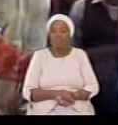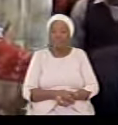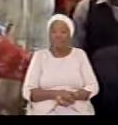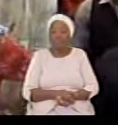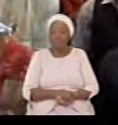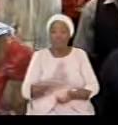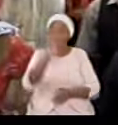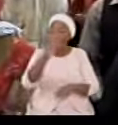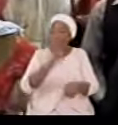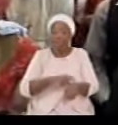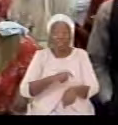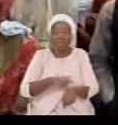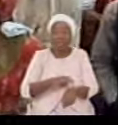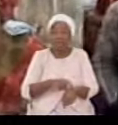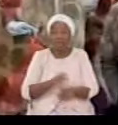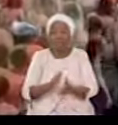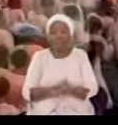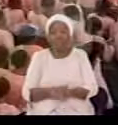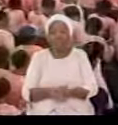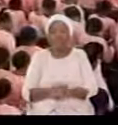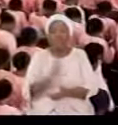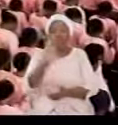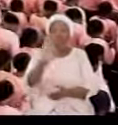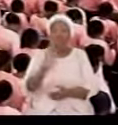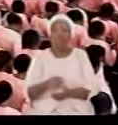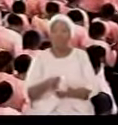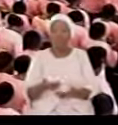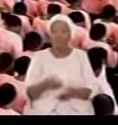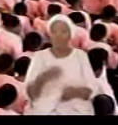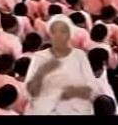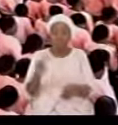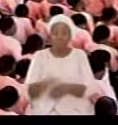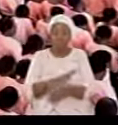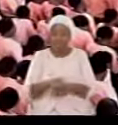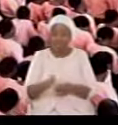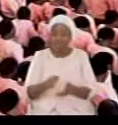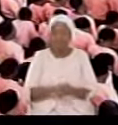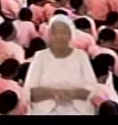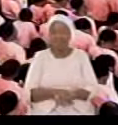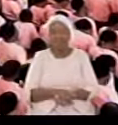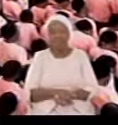your time, your training.